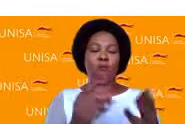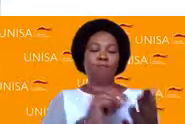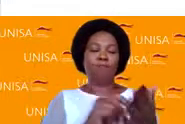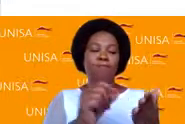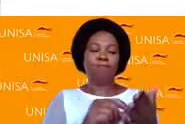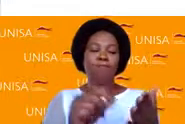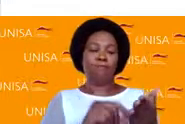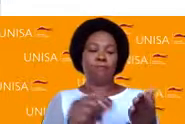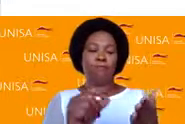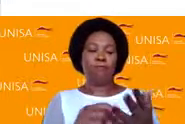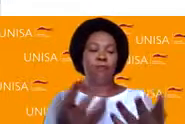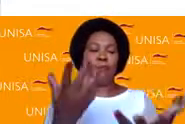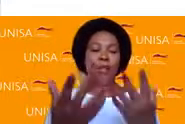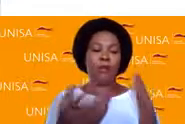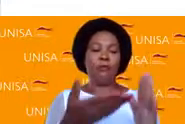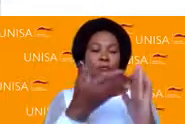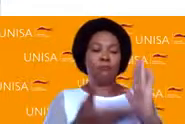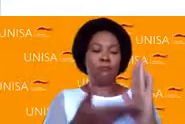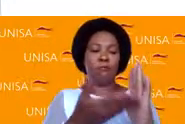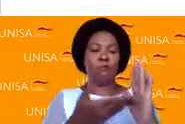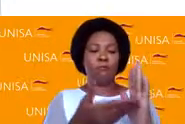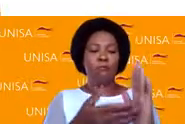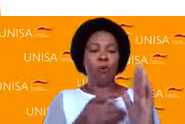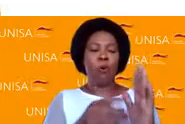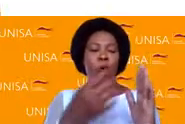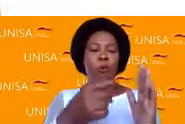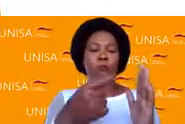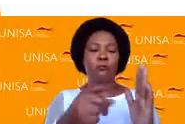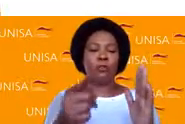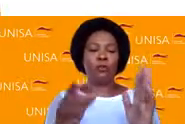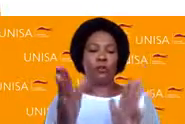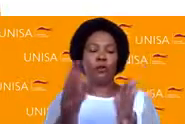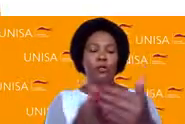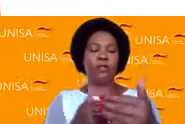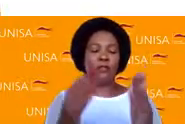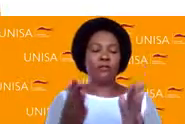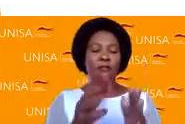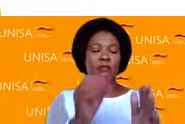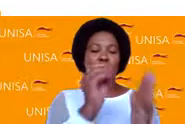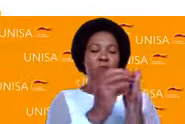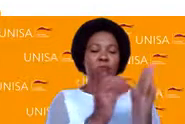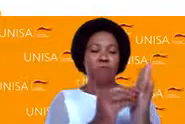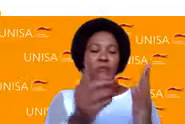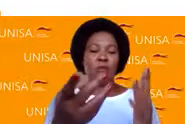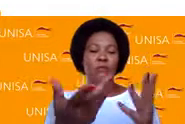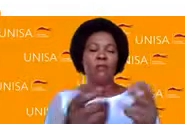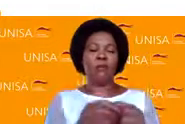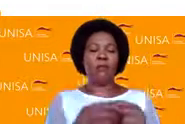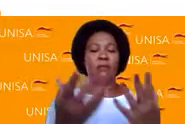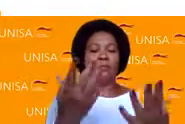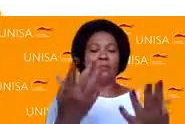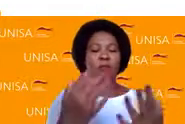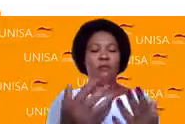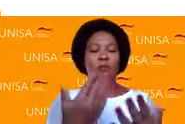mentioned, here you get our old text box editor as well. So generally, you'll can get away with just typing in text, but